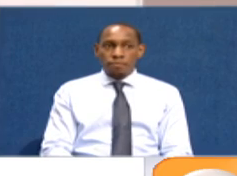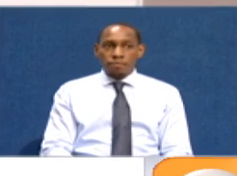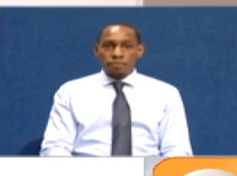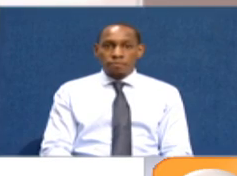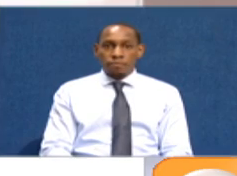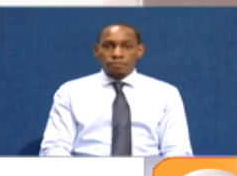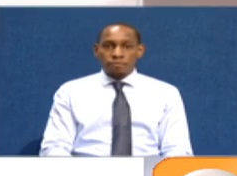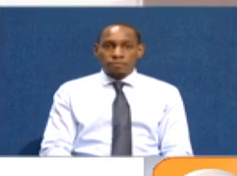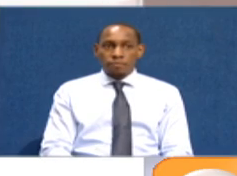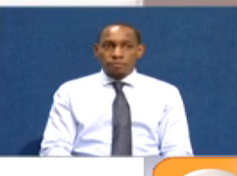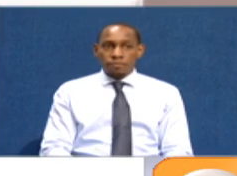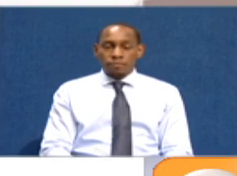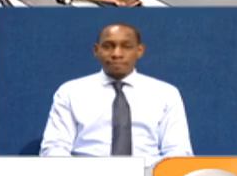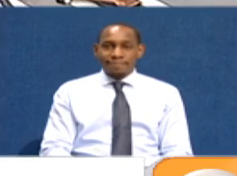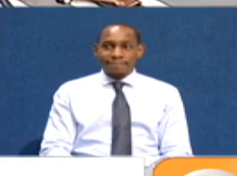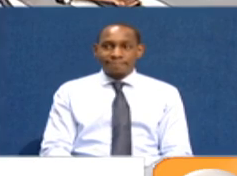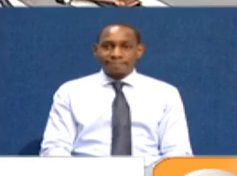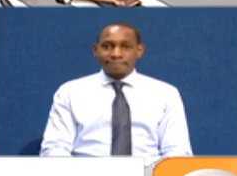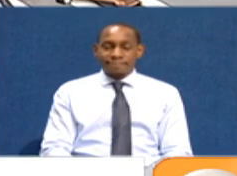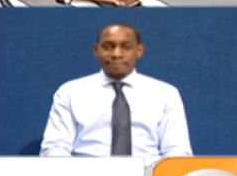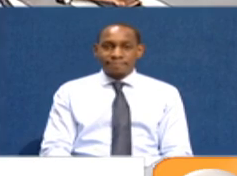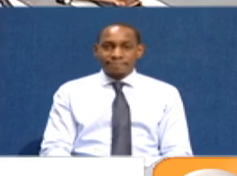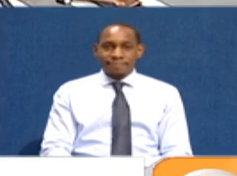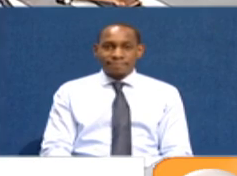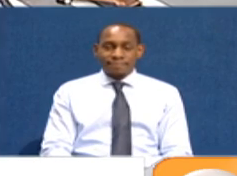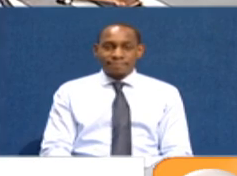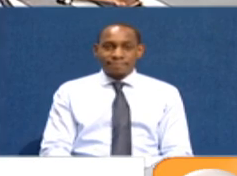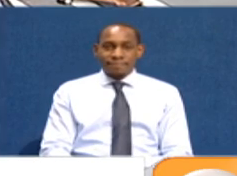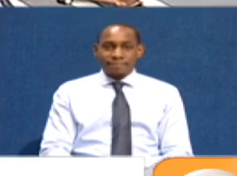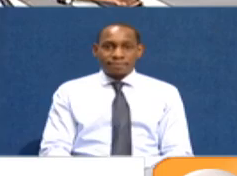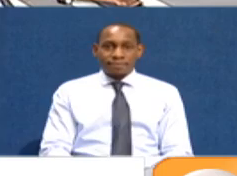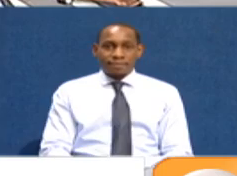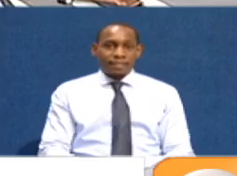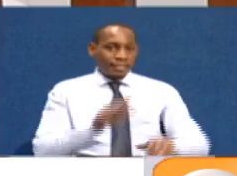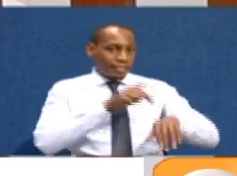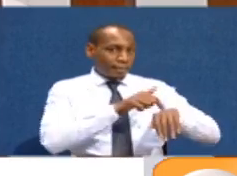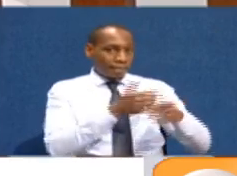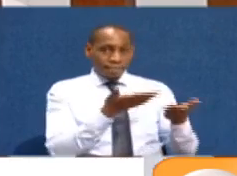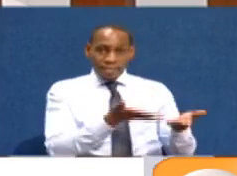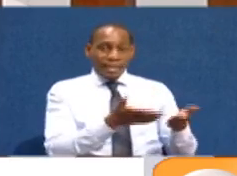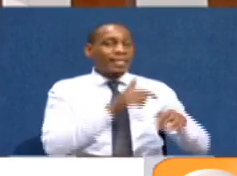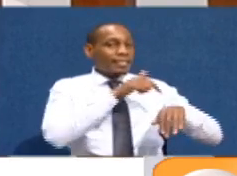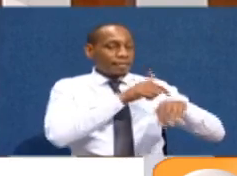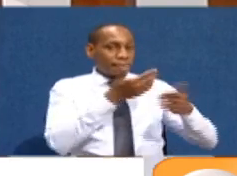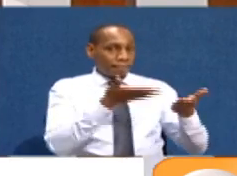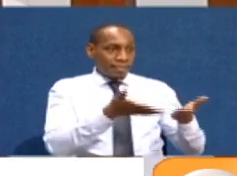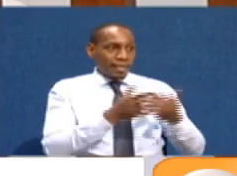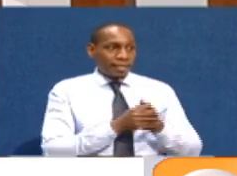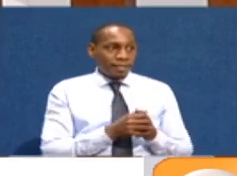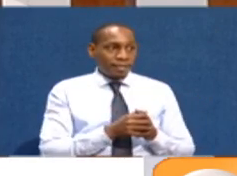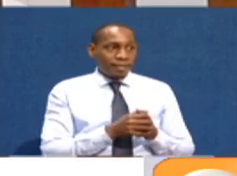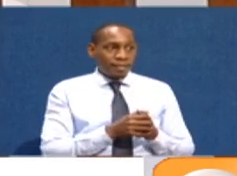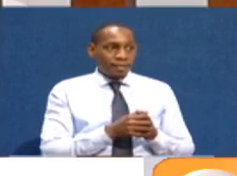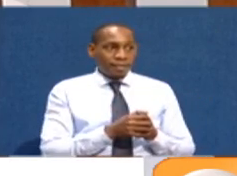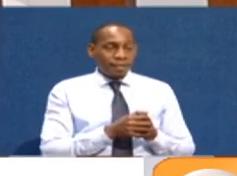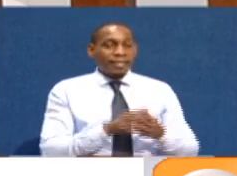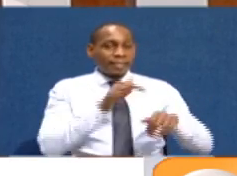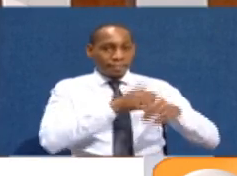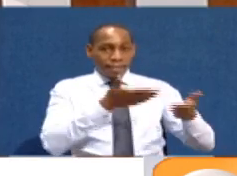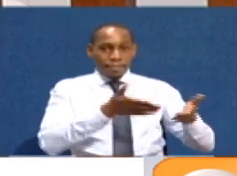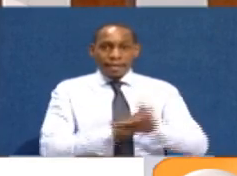future cabinet secretary of finance in Kenya. right now.